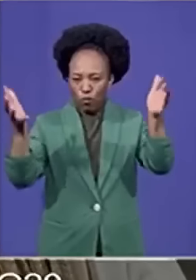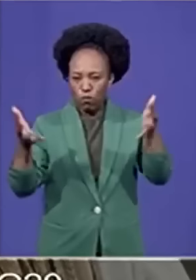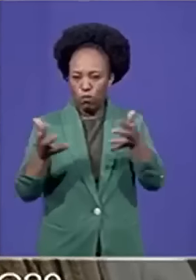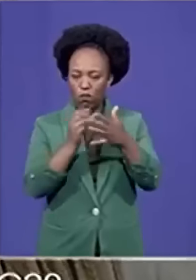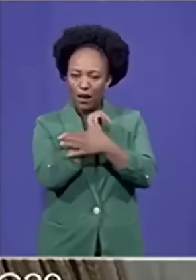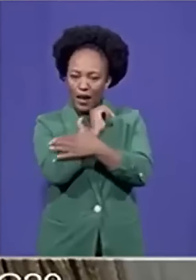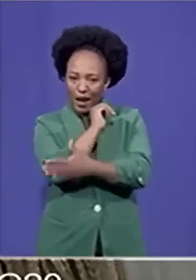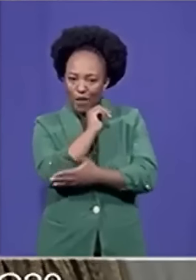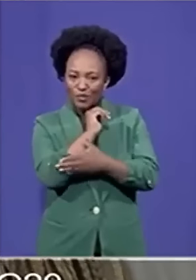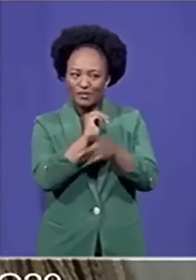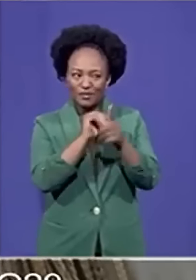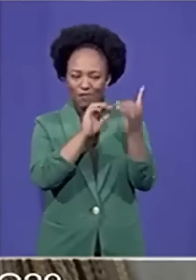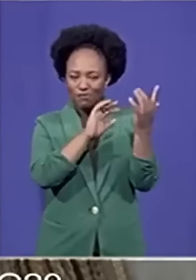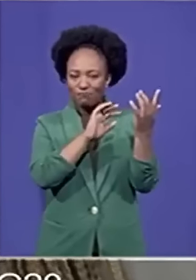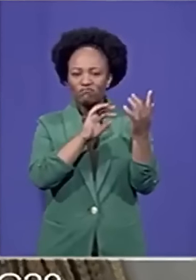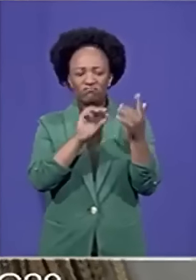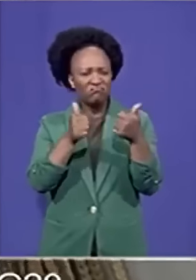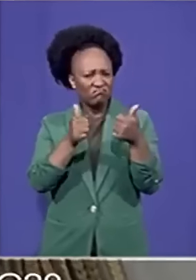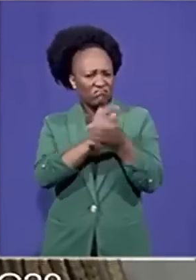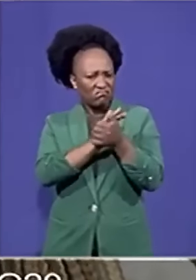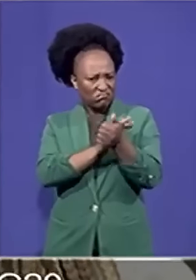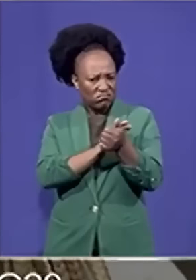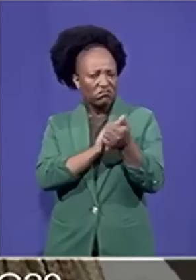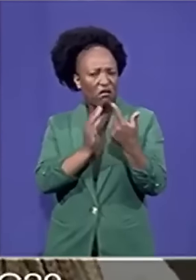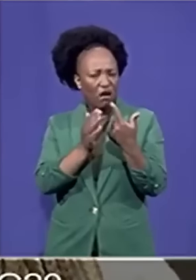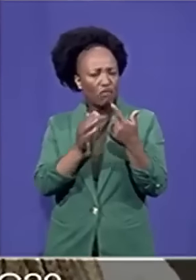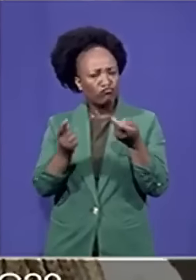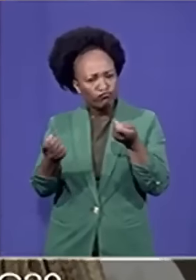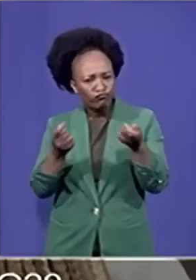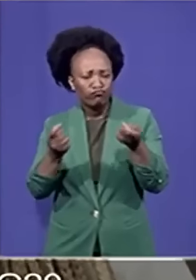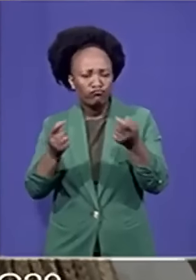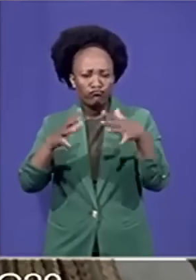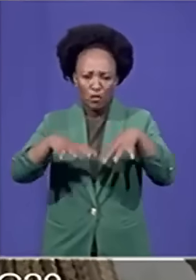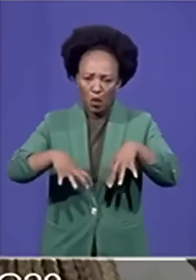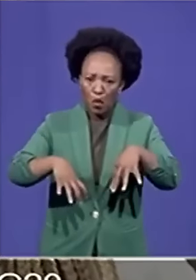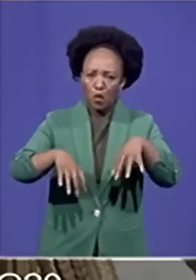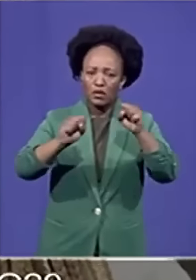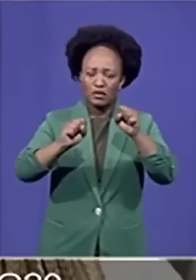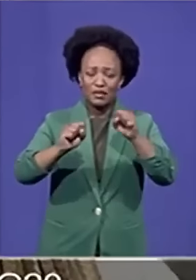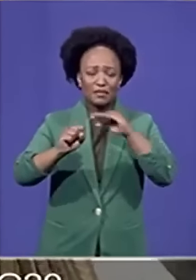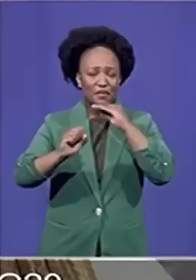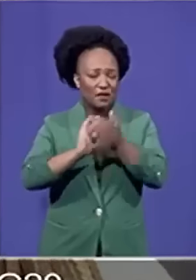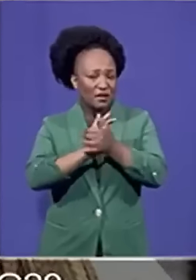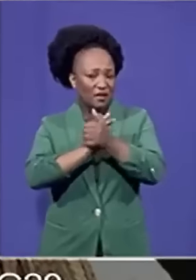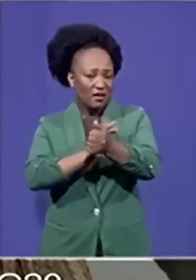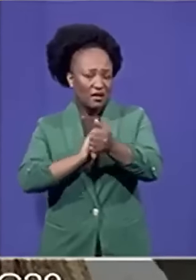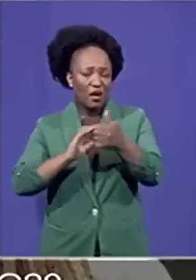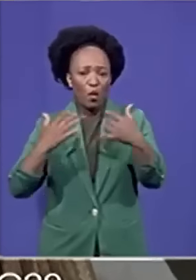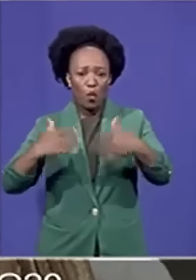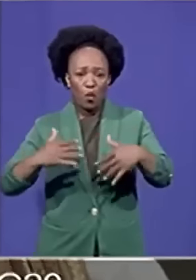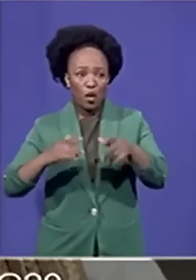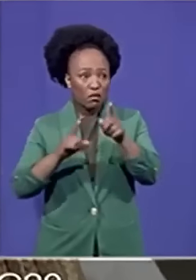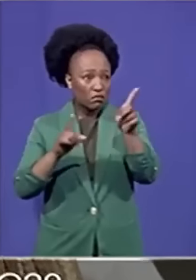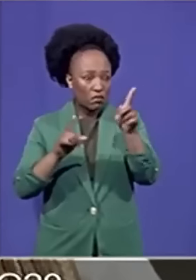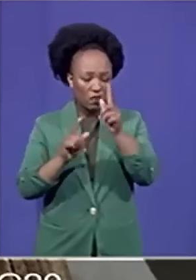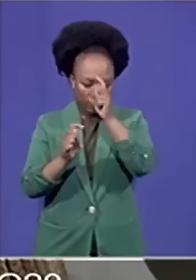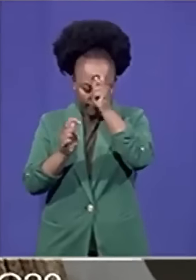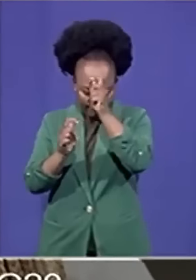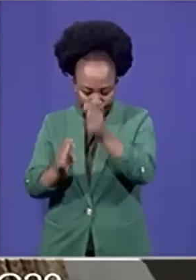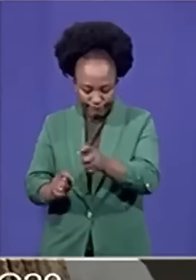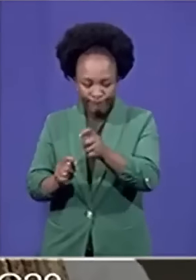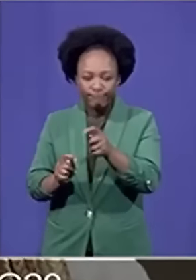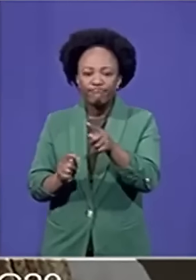ho bontsha fela hore Afrika Borwa e na le bokgoni bo bongata le tsebo e ngata ya hlontjhuwa. Le haebaneng ba bang